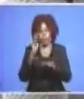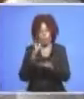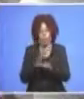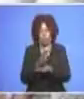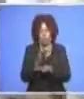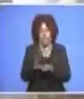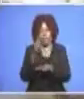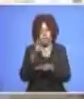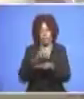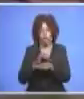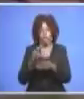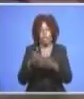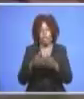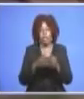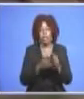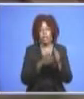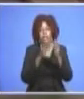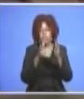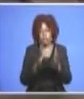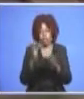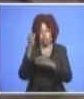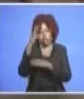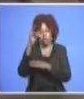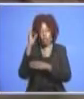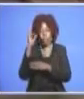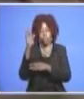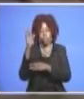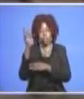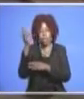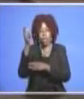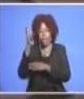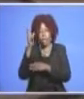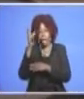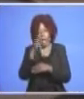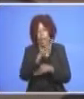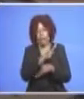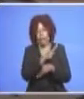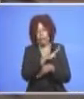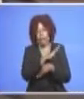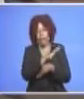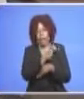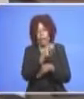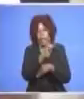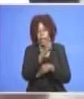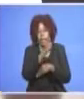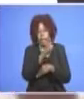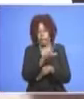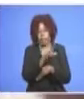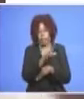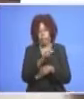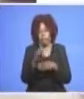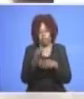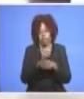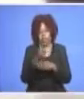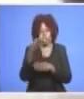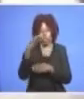and other church leaders. Senior pastor of the church, Lyle Bethel, says the training is beneficial to everyone.